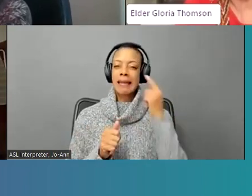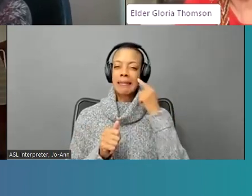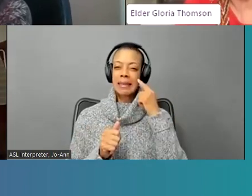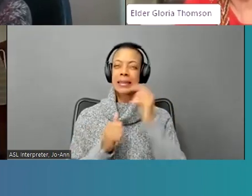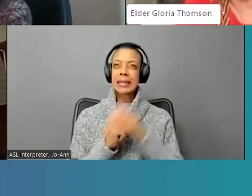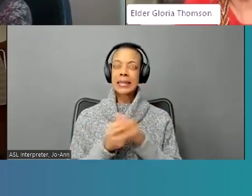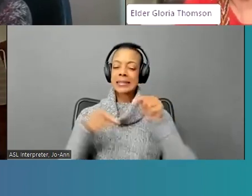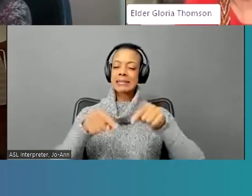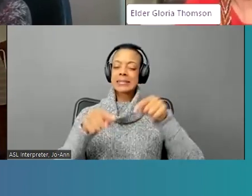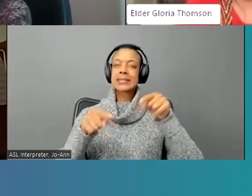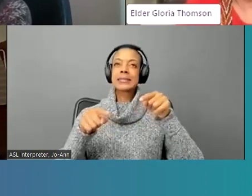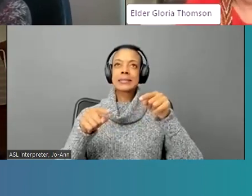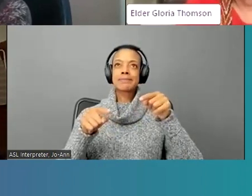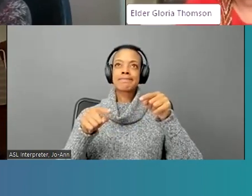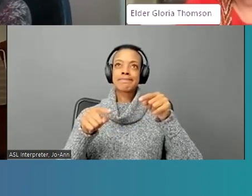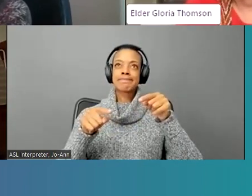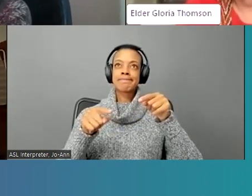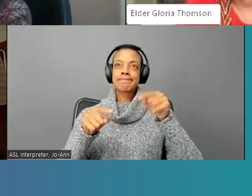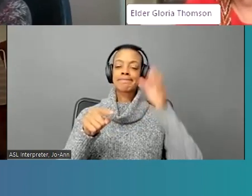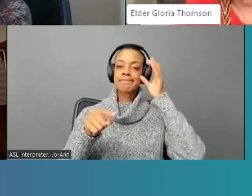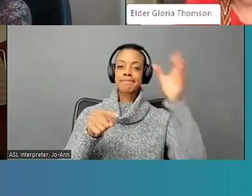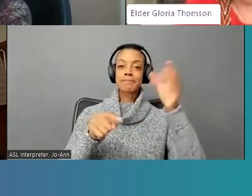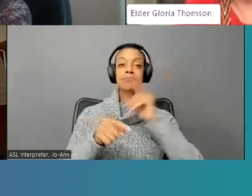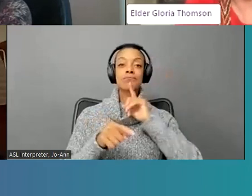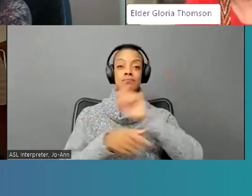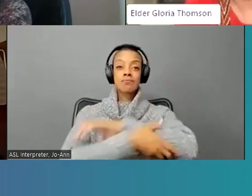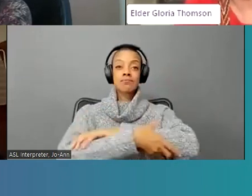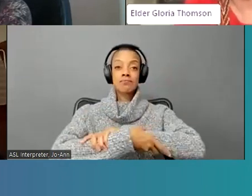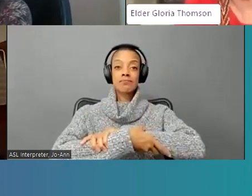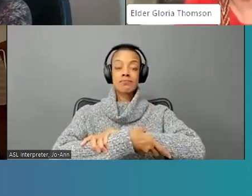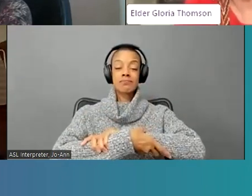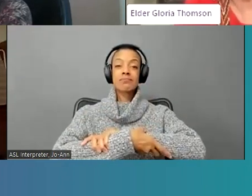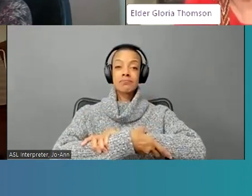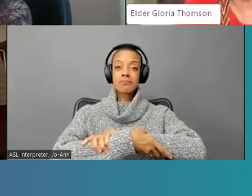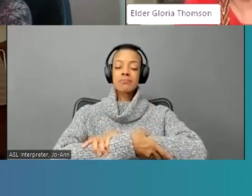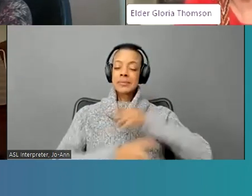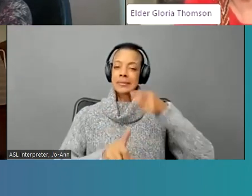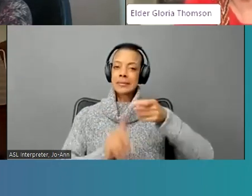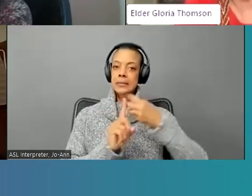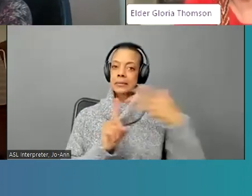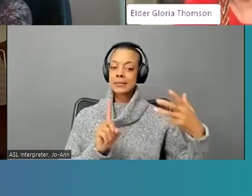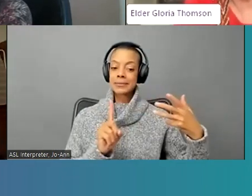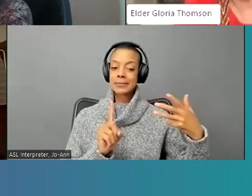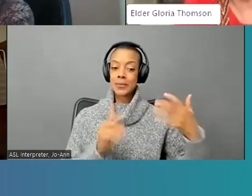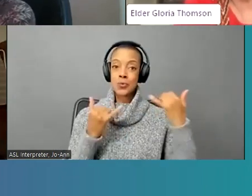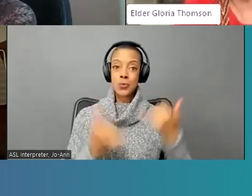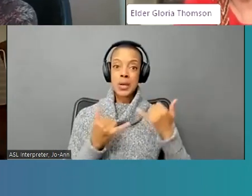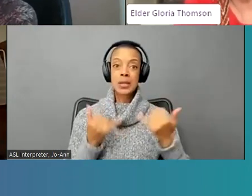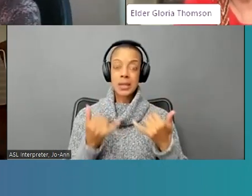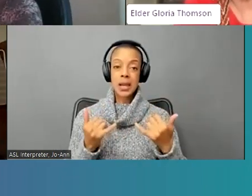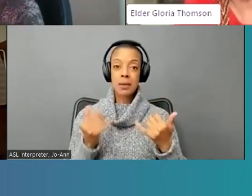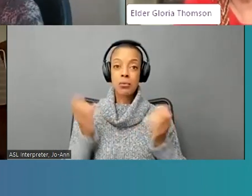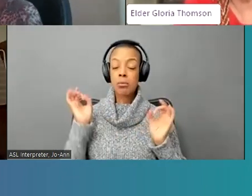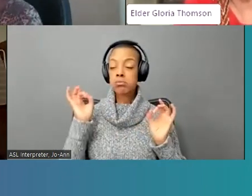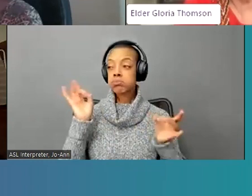so important, because of the times that we live in now and the disasters that are happening and